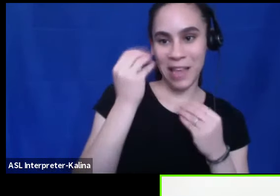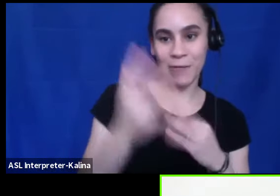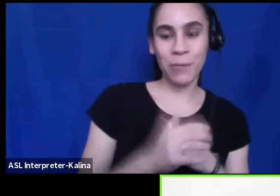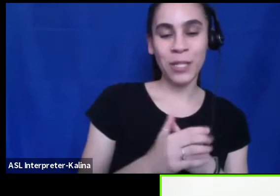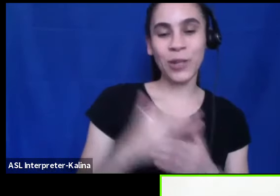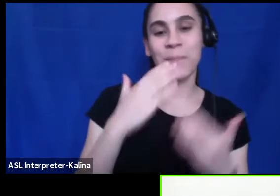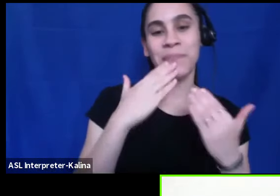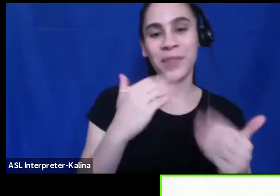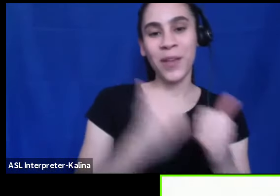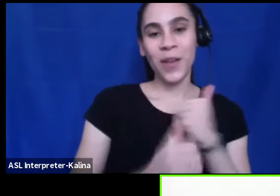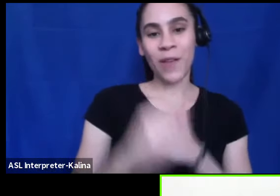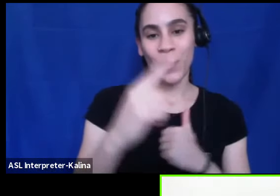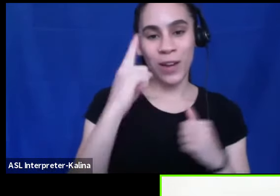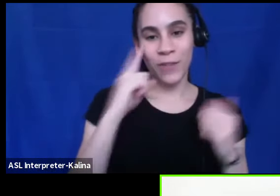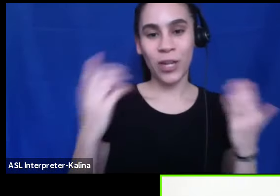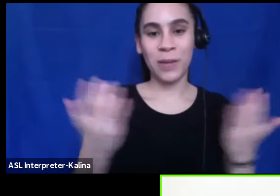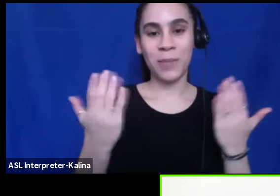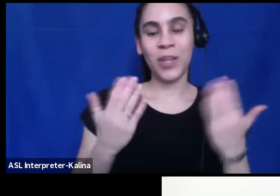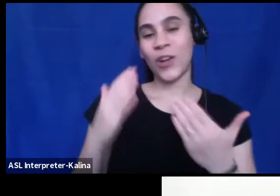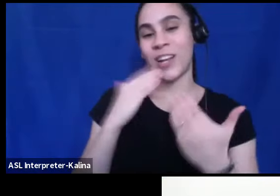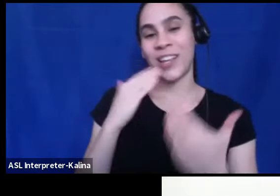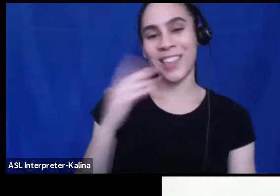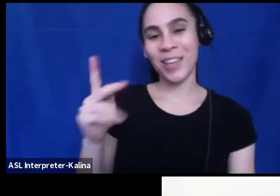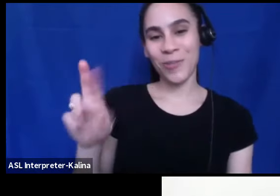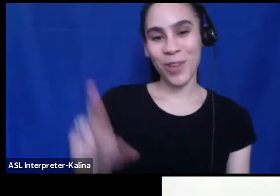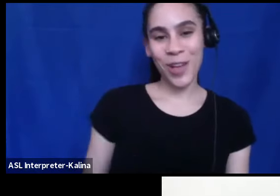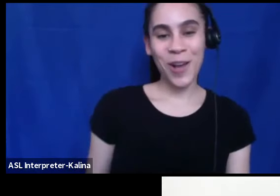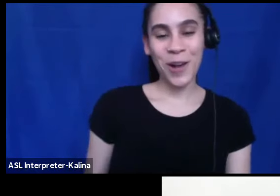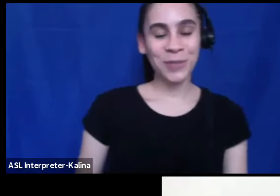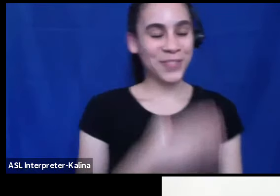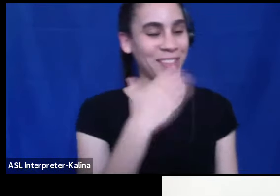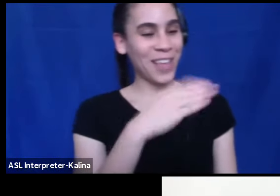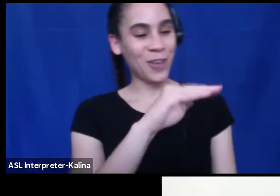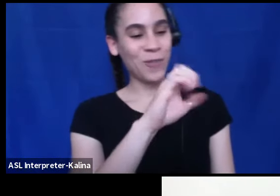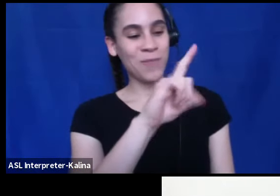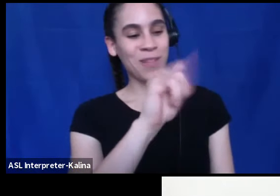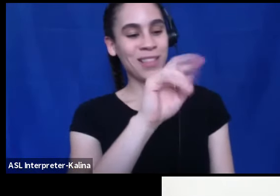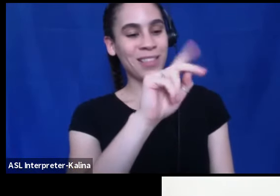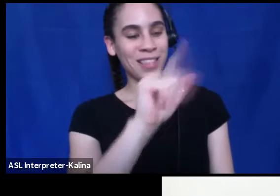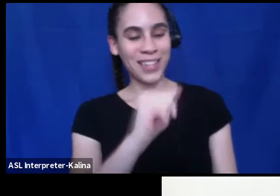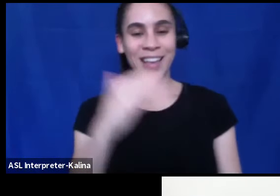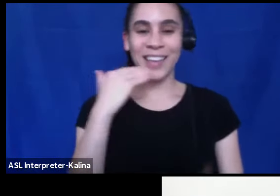everyone for being here. Thanks, KR. Thank you, Melinda. Thank you, everyone.